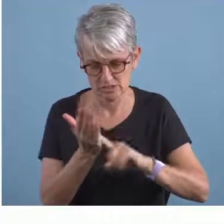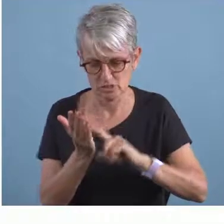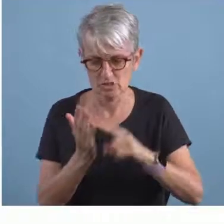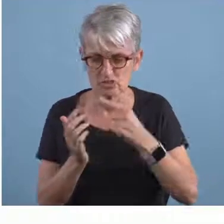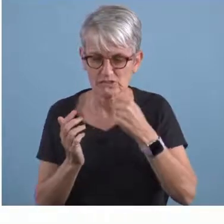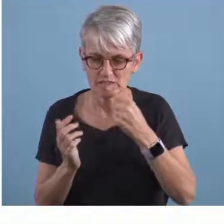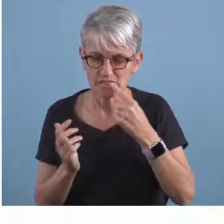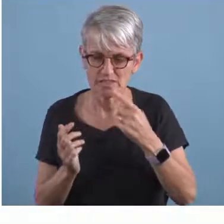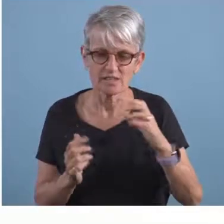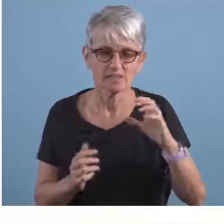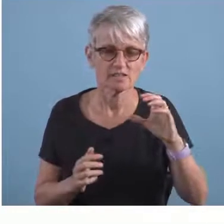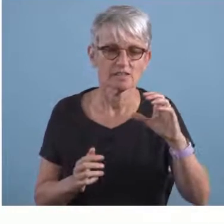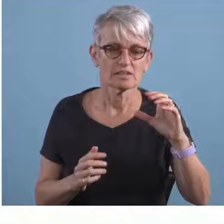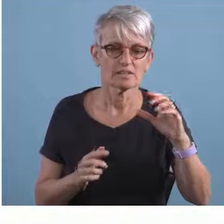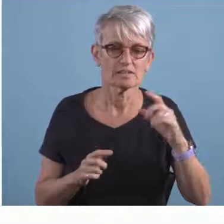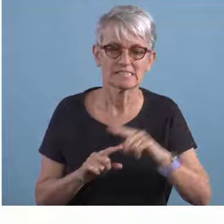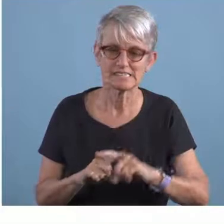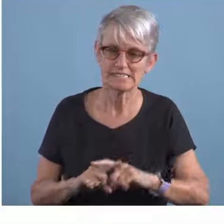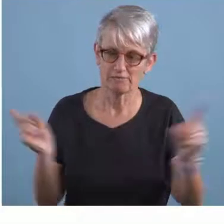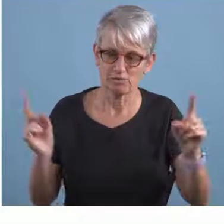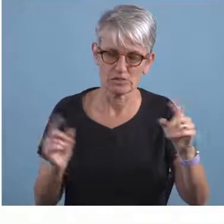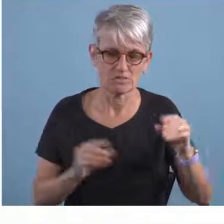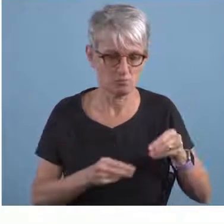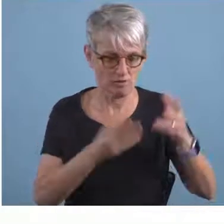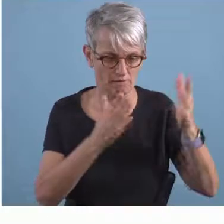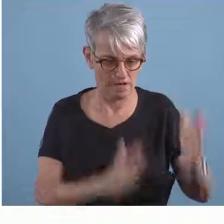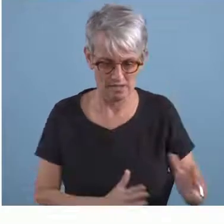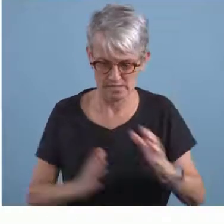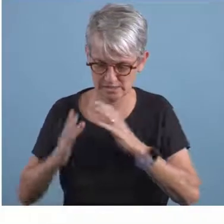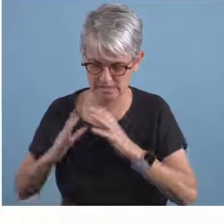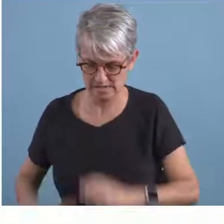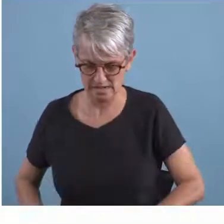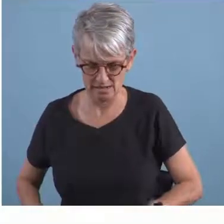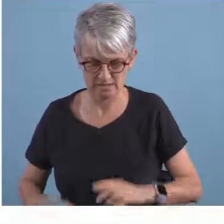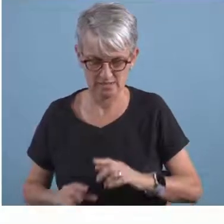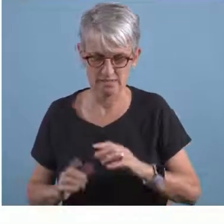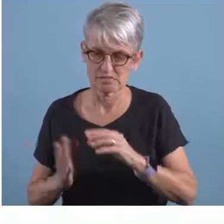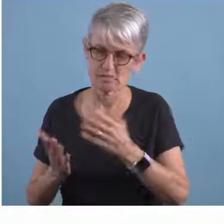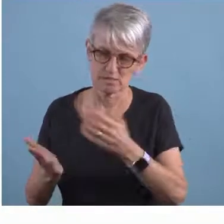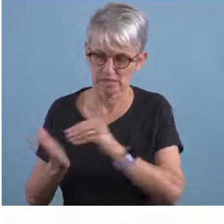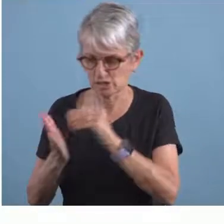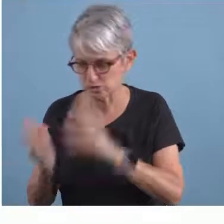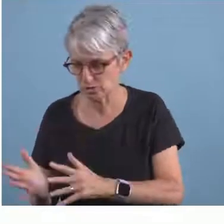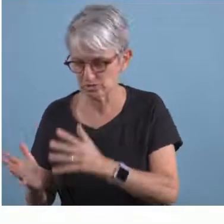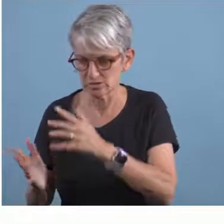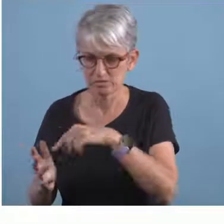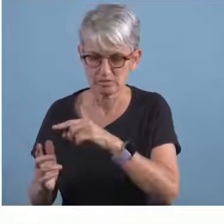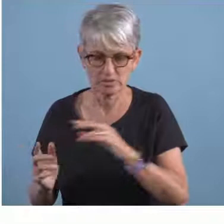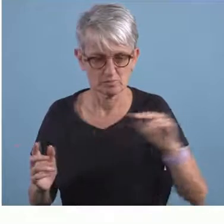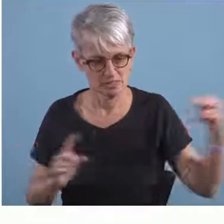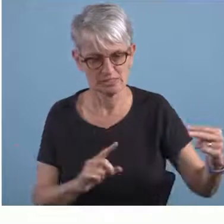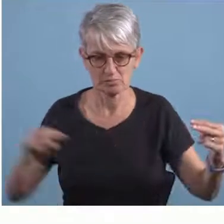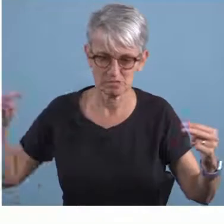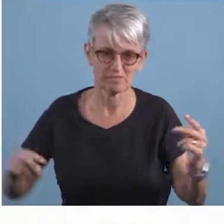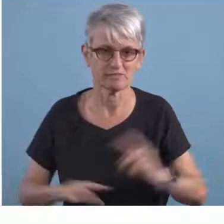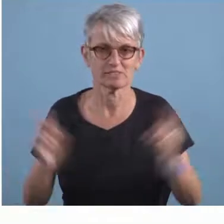exist between clinicians, the providers, and the clients, students' perspectives, with